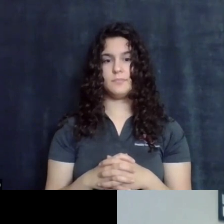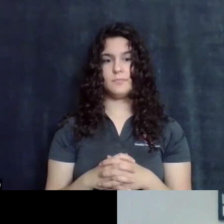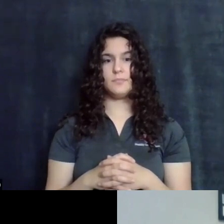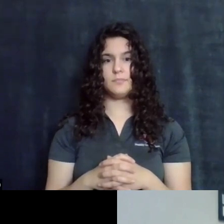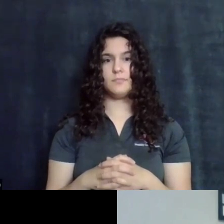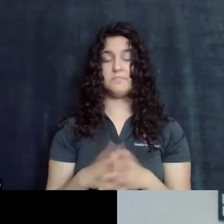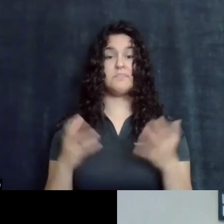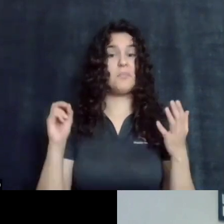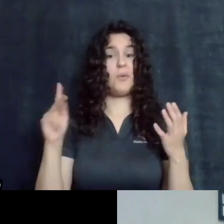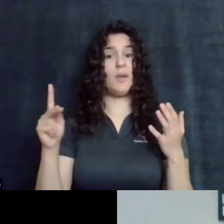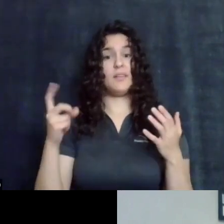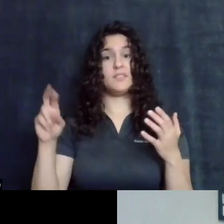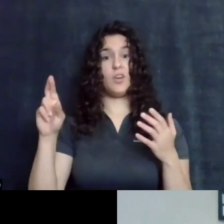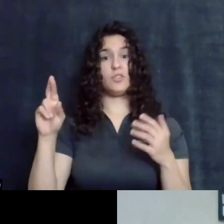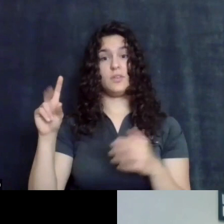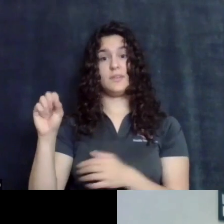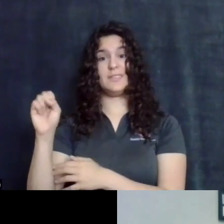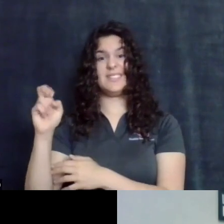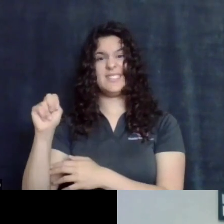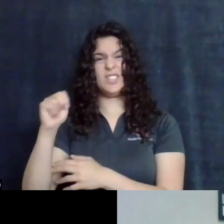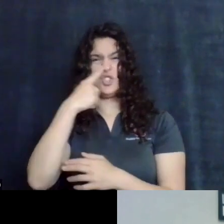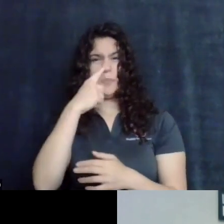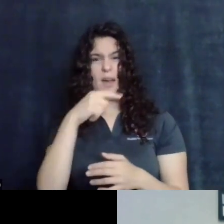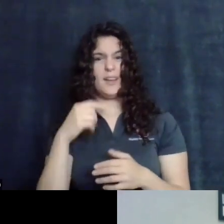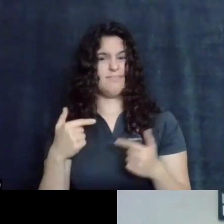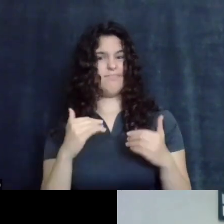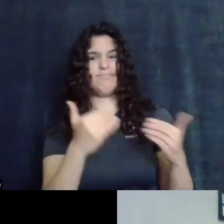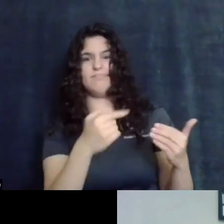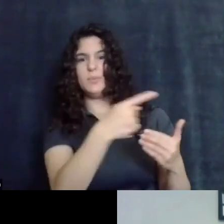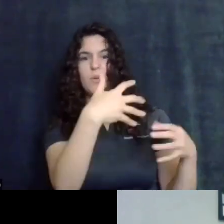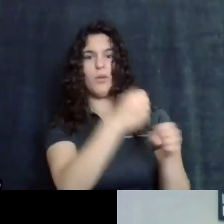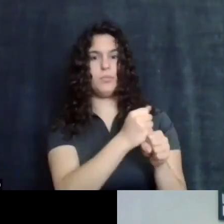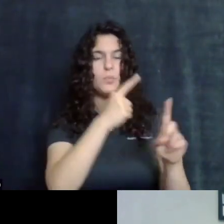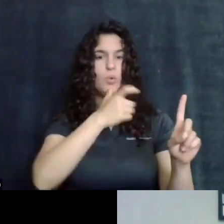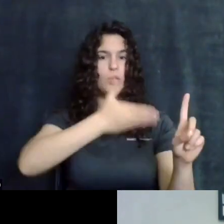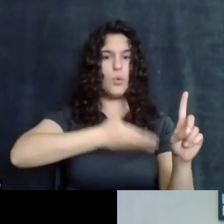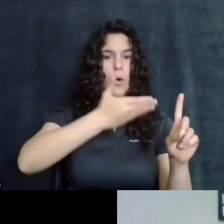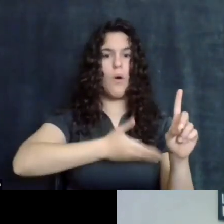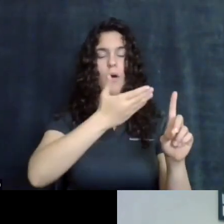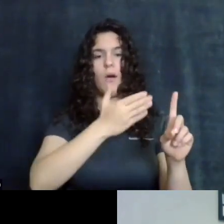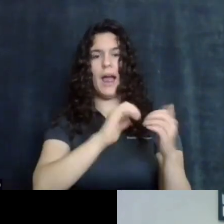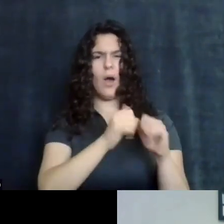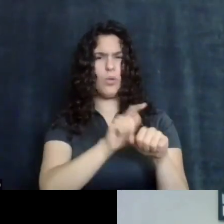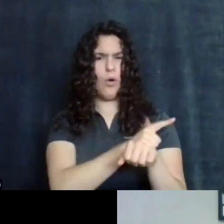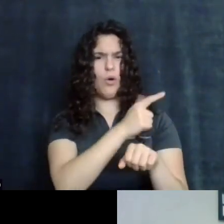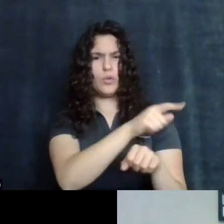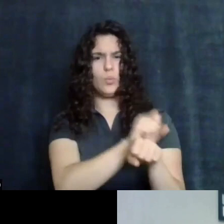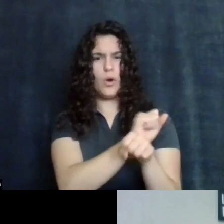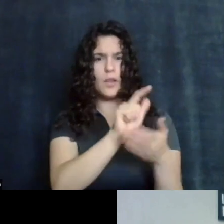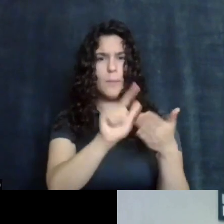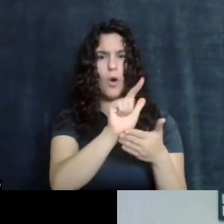Well, Dr. Singh, can you just give us a little brief overview about yourself and how long you've been with the university and a little bit about your